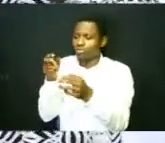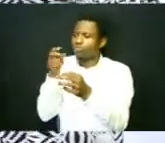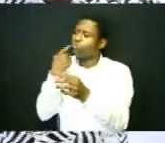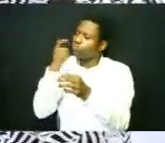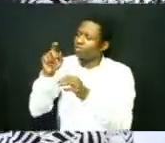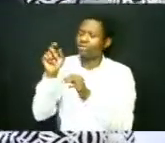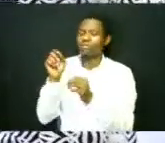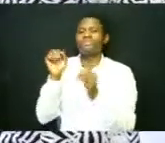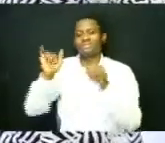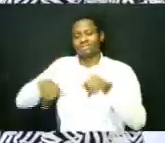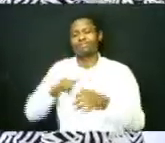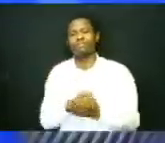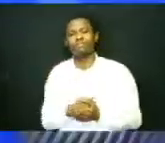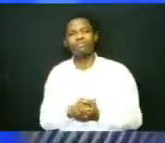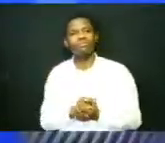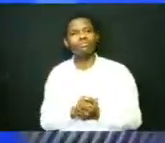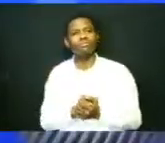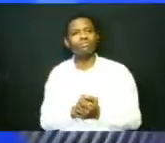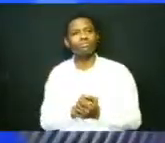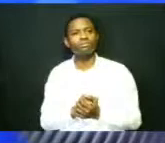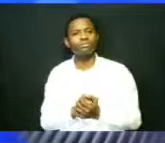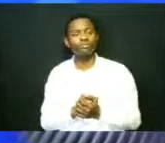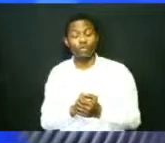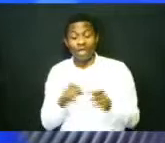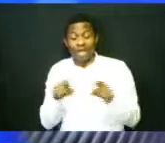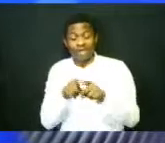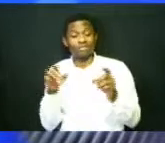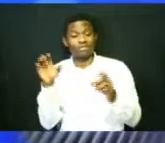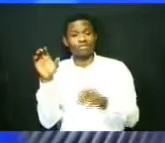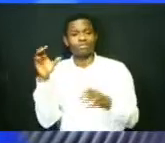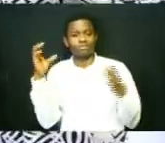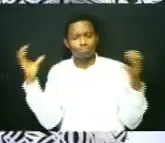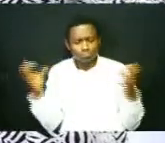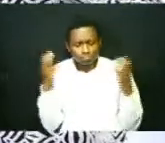So as we celebrate this